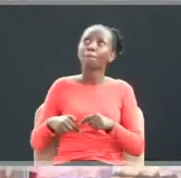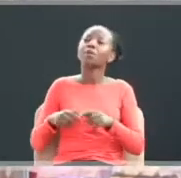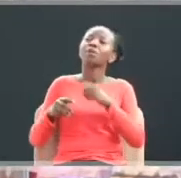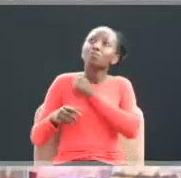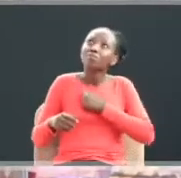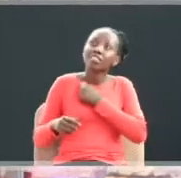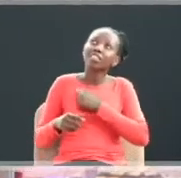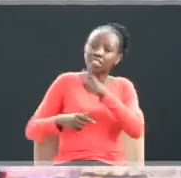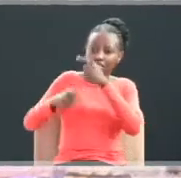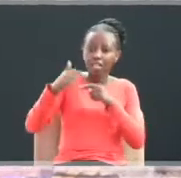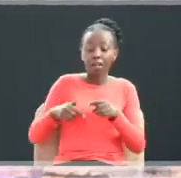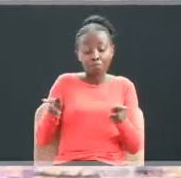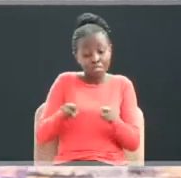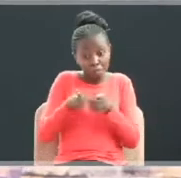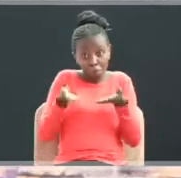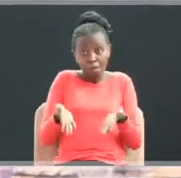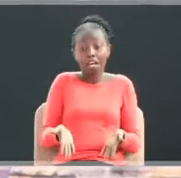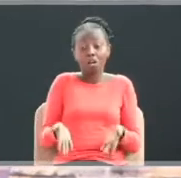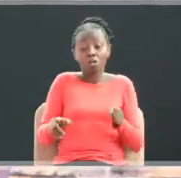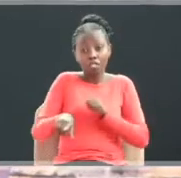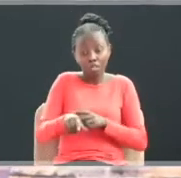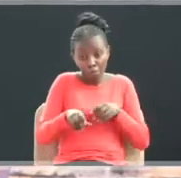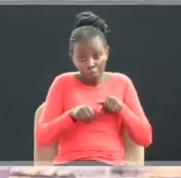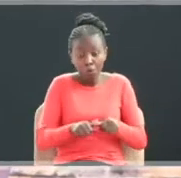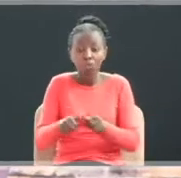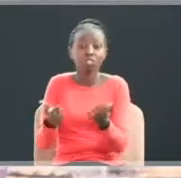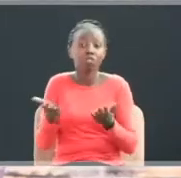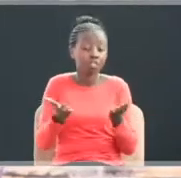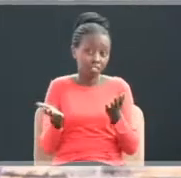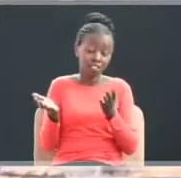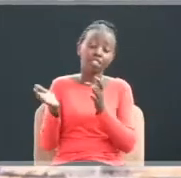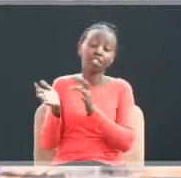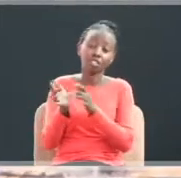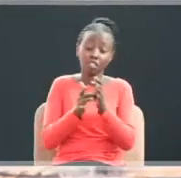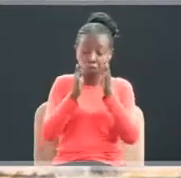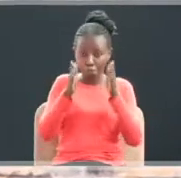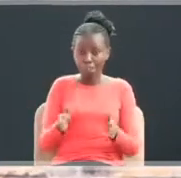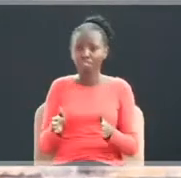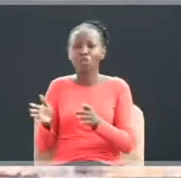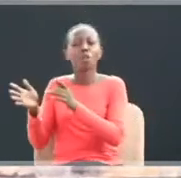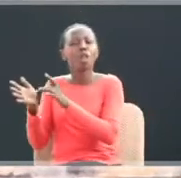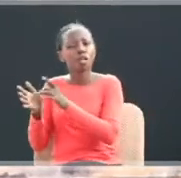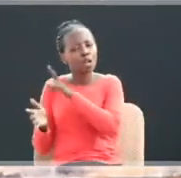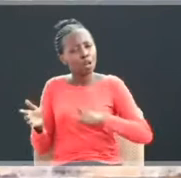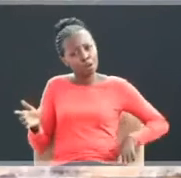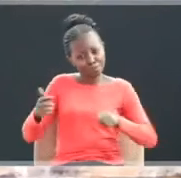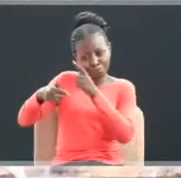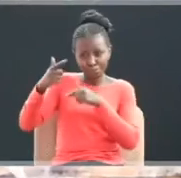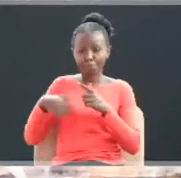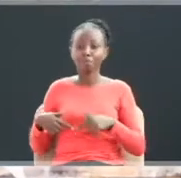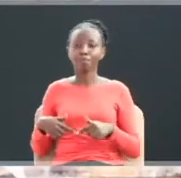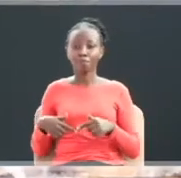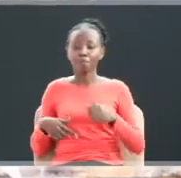today as we continue serving your people. Hallelujah. The Lord is still coming because